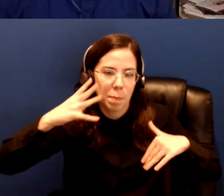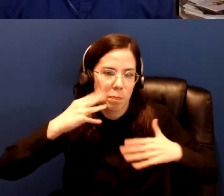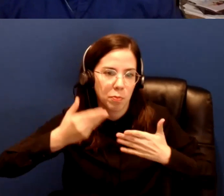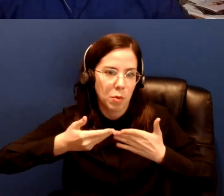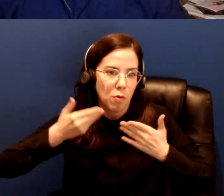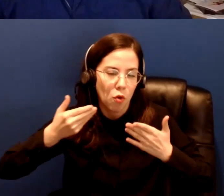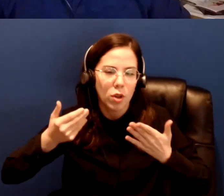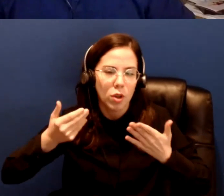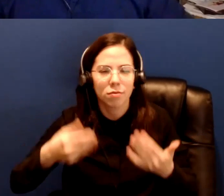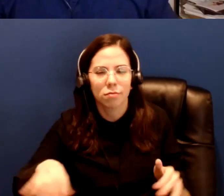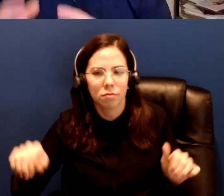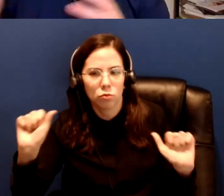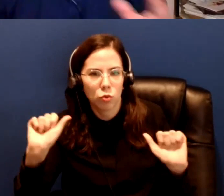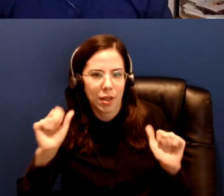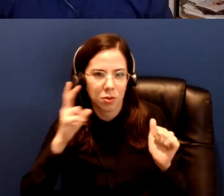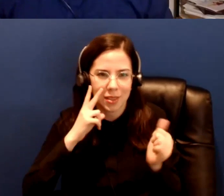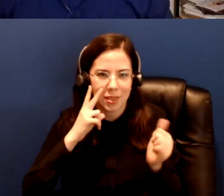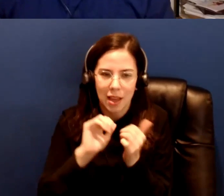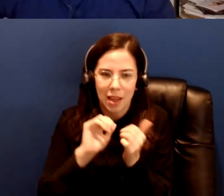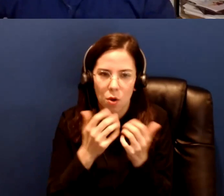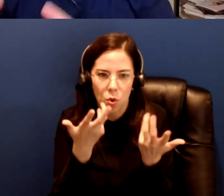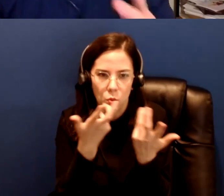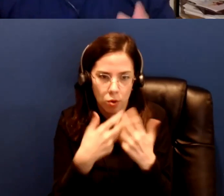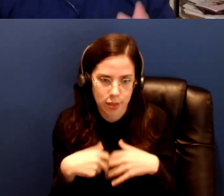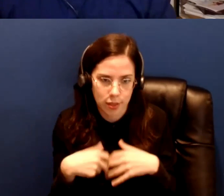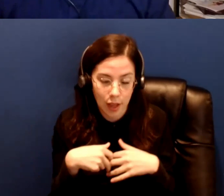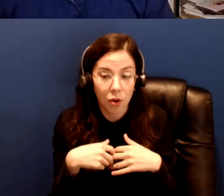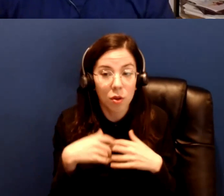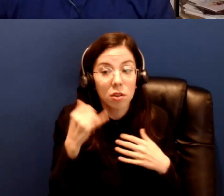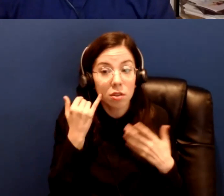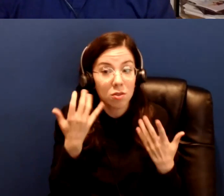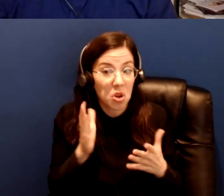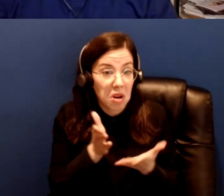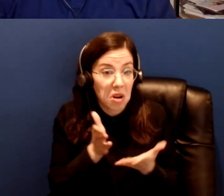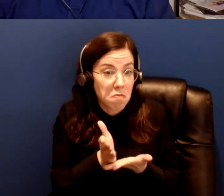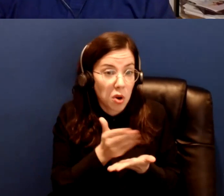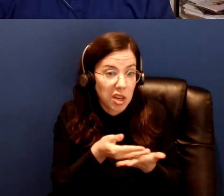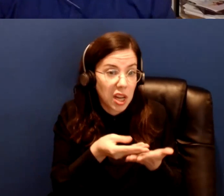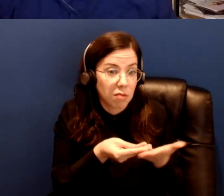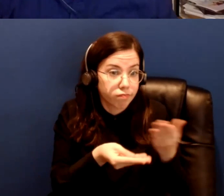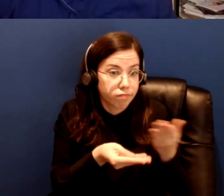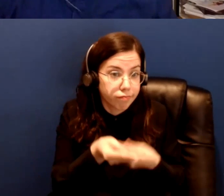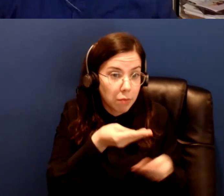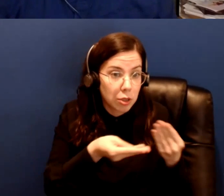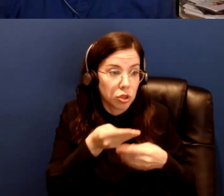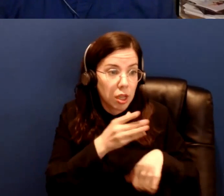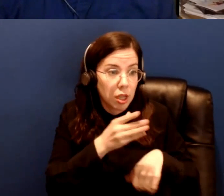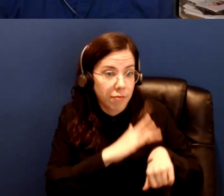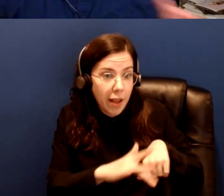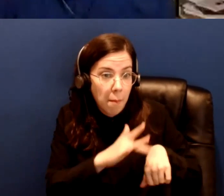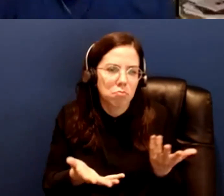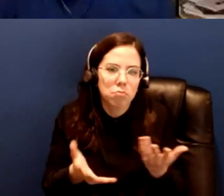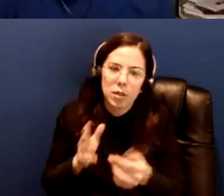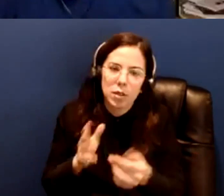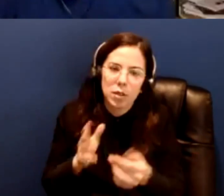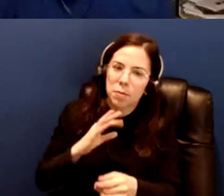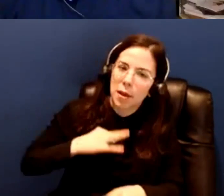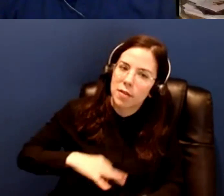for you. And if you already have sort of a budget and a marketing plan, I think it is quite useful to have as part of your